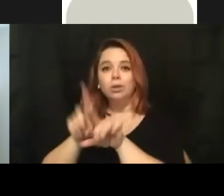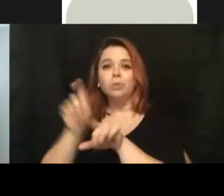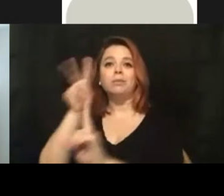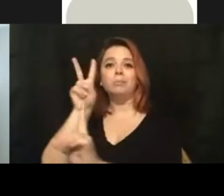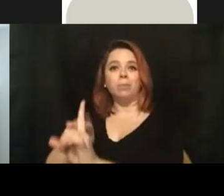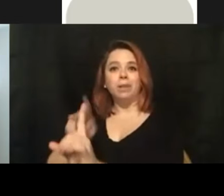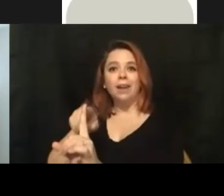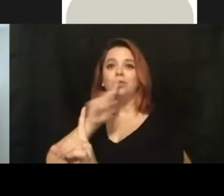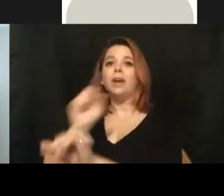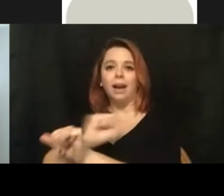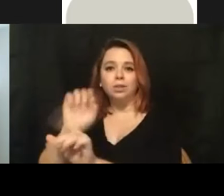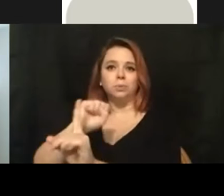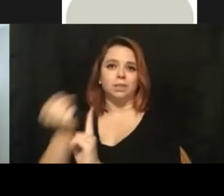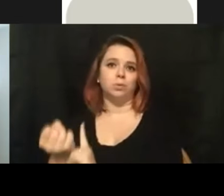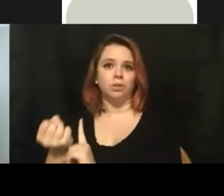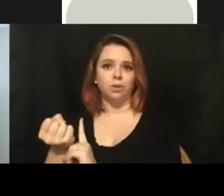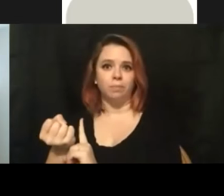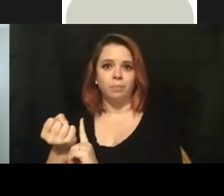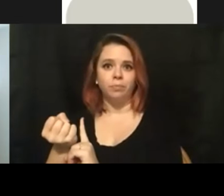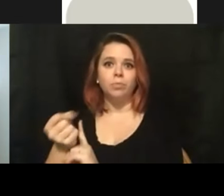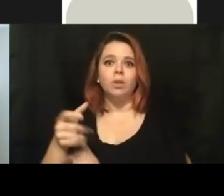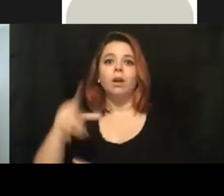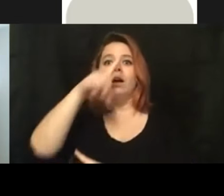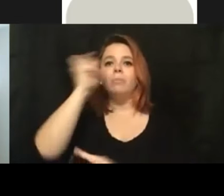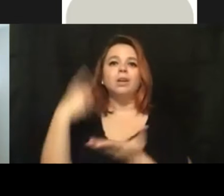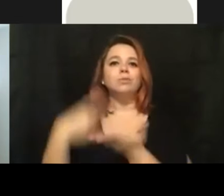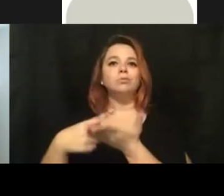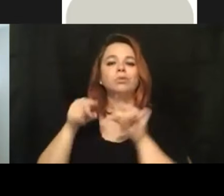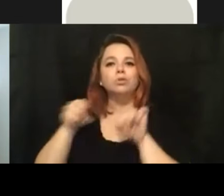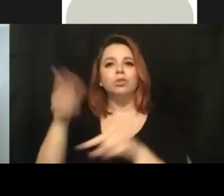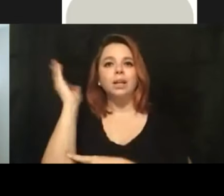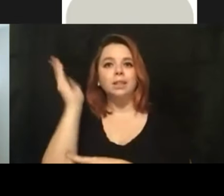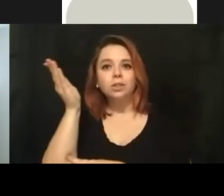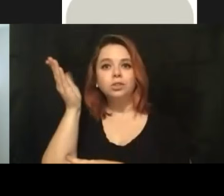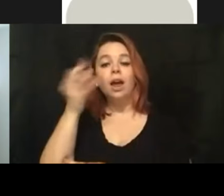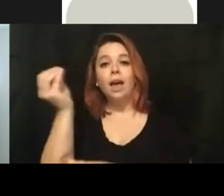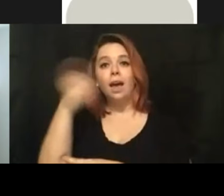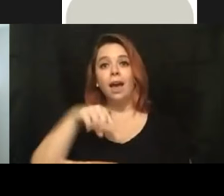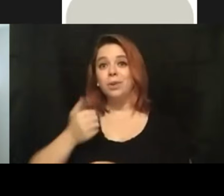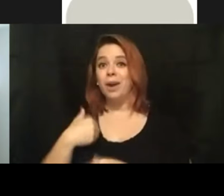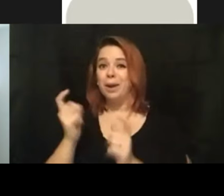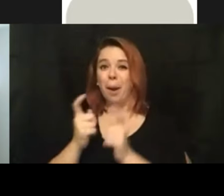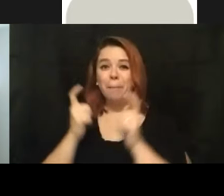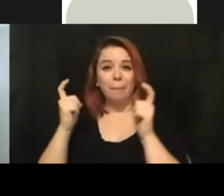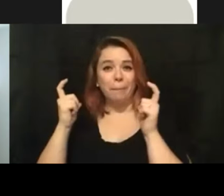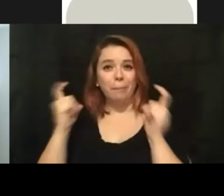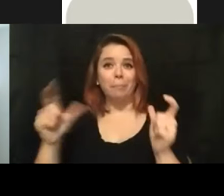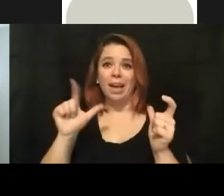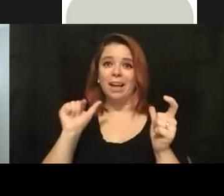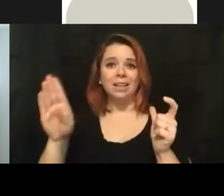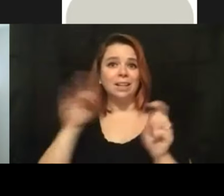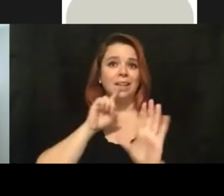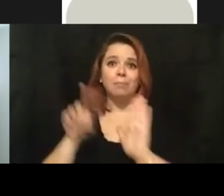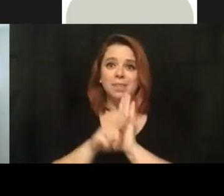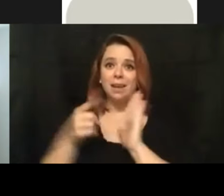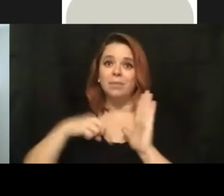And the fact that we talked about it in lecture, and that you did have a big, huge lab assignment that we did